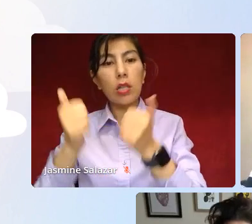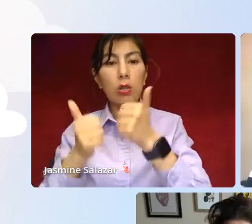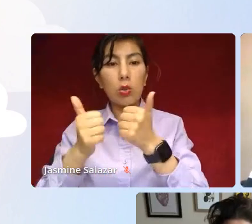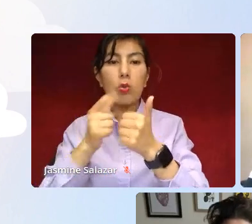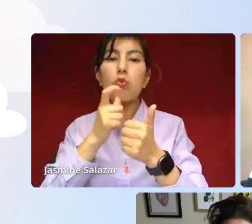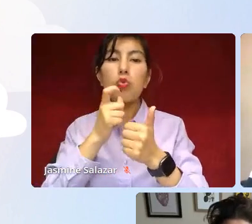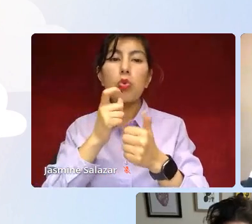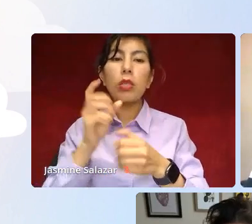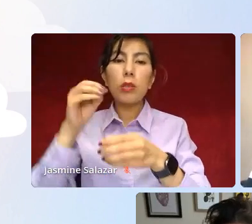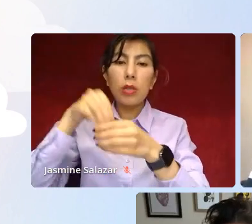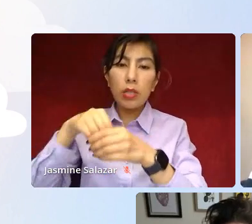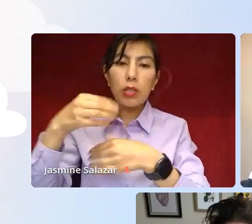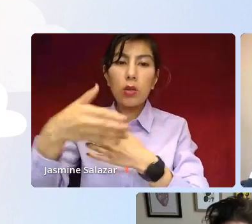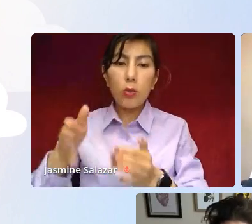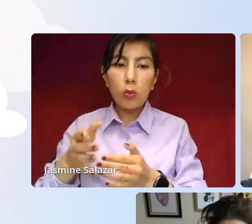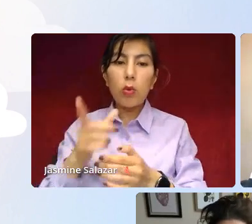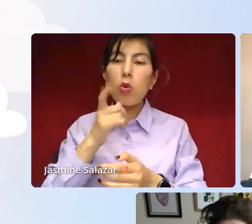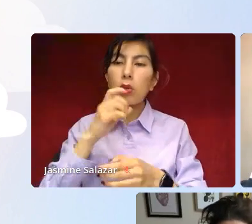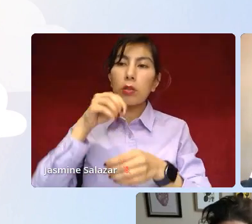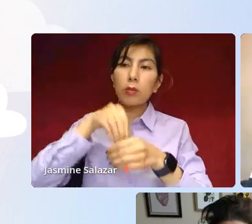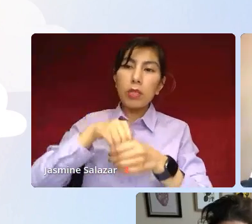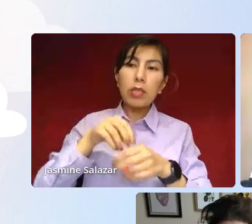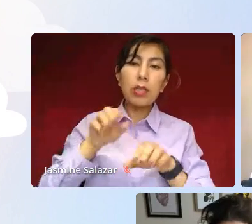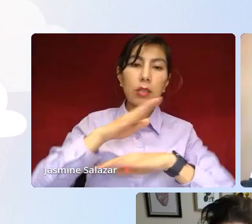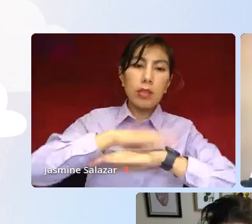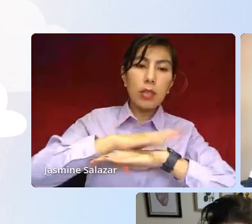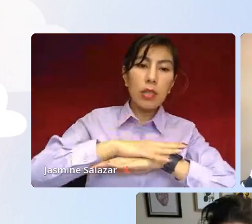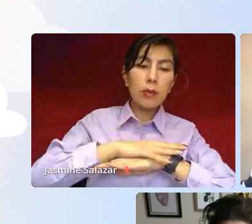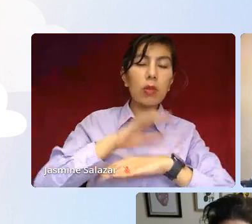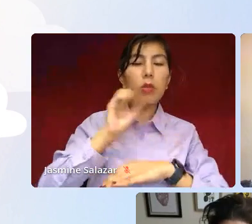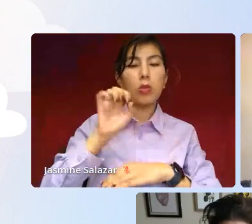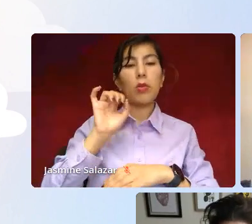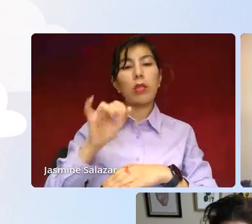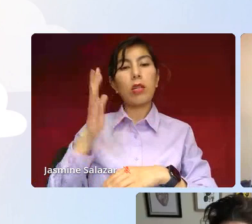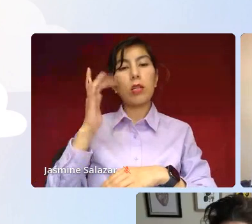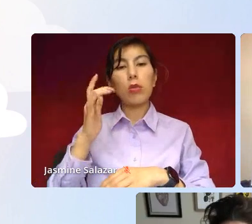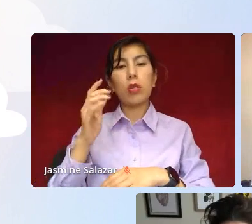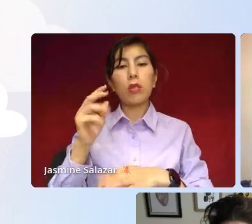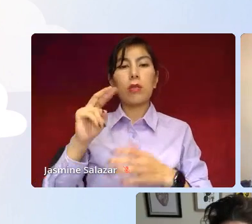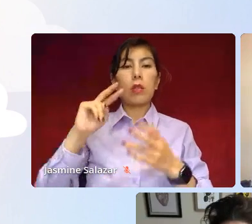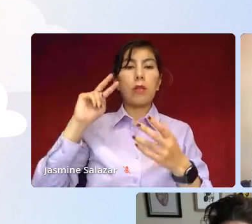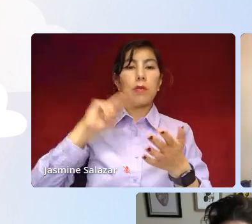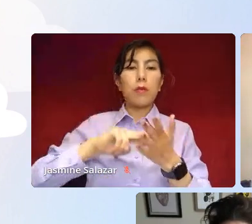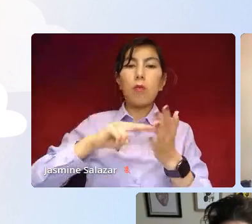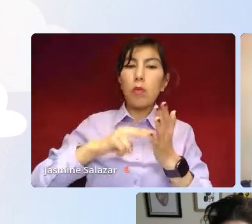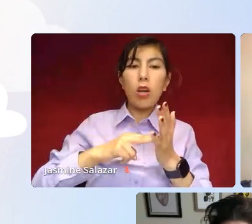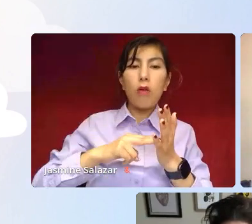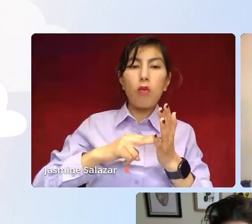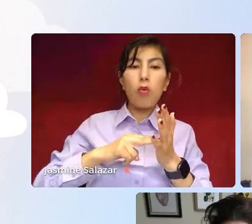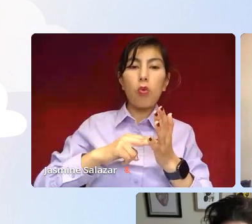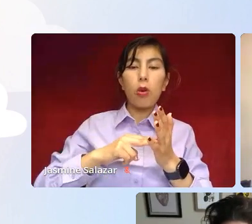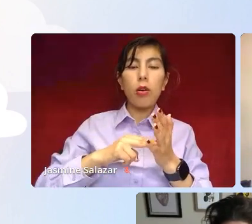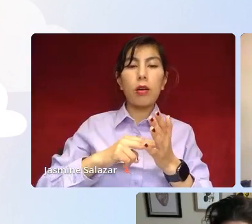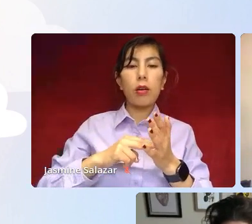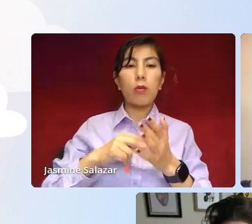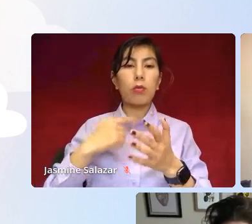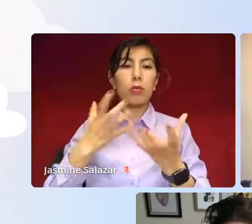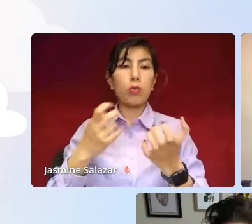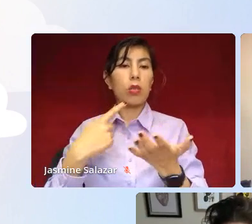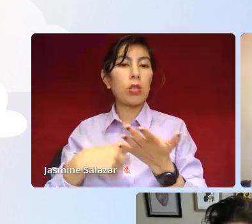rooms? Who needs to be at that table? So that's what the metaphor, we wanted to talk about,